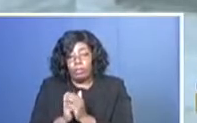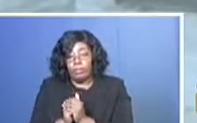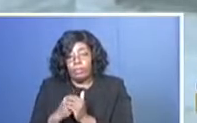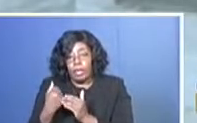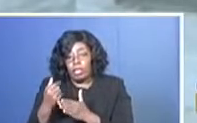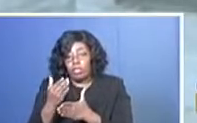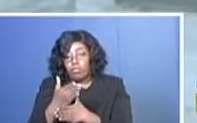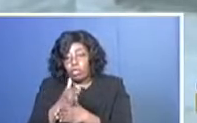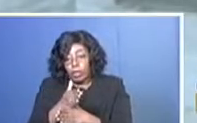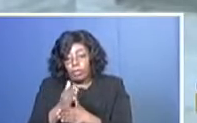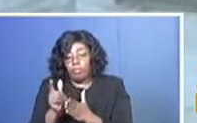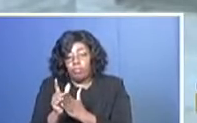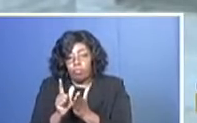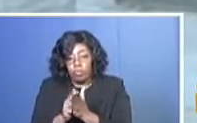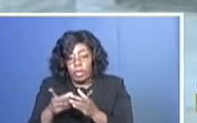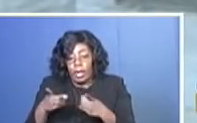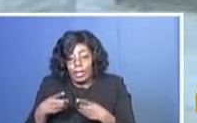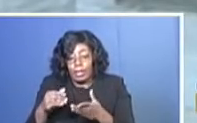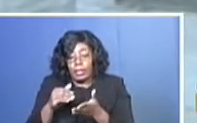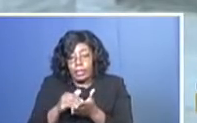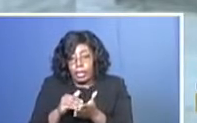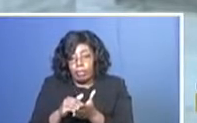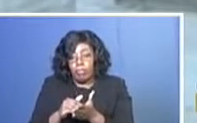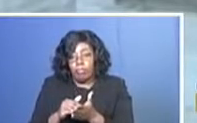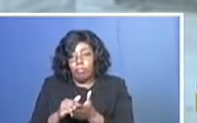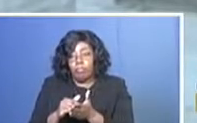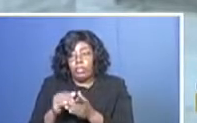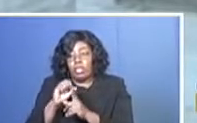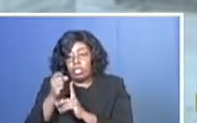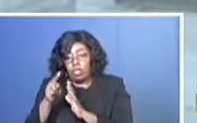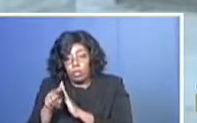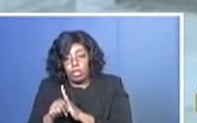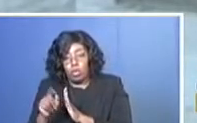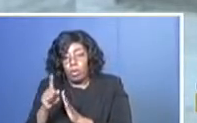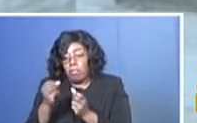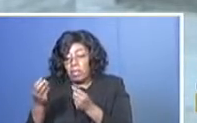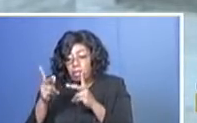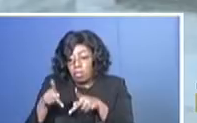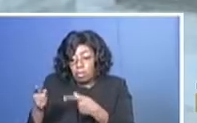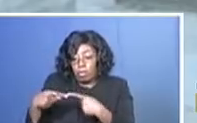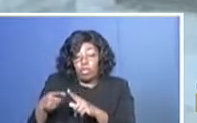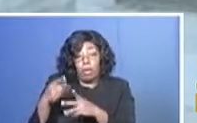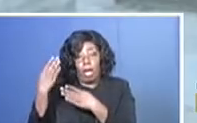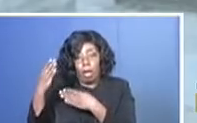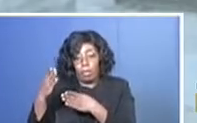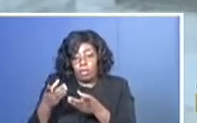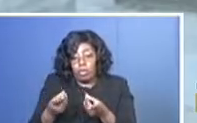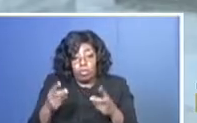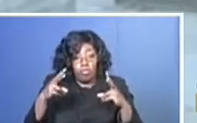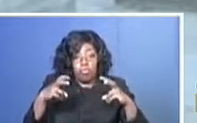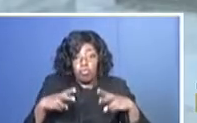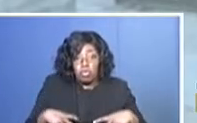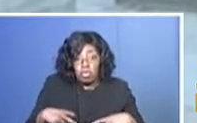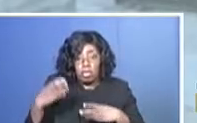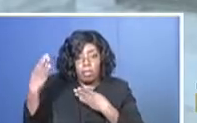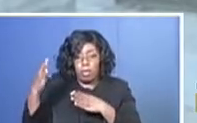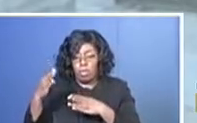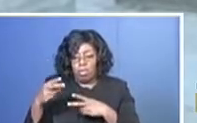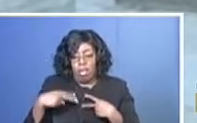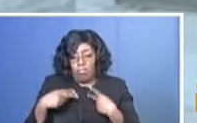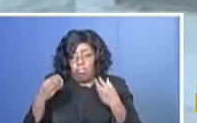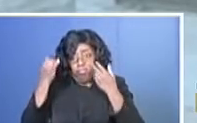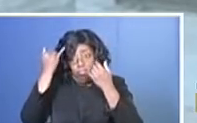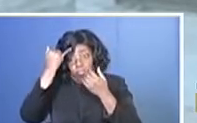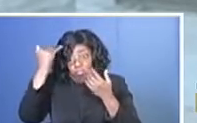legislation, we again had a situation where many people came to the country, and some Bahamians as well were conducting research in the Bahamas, and we had no idea